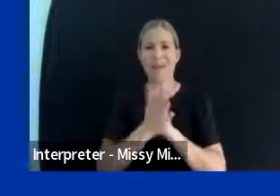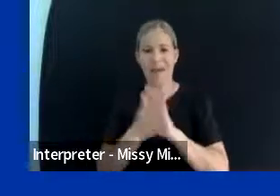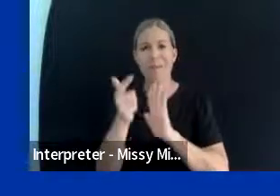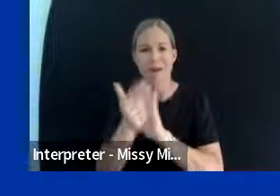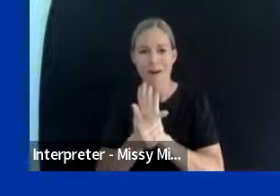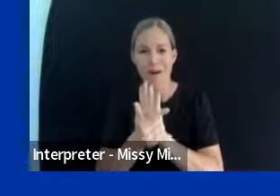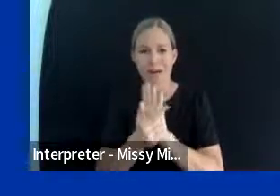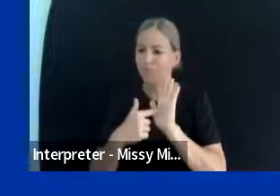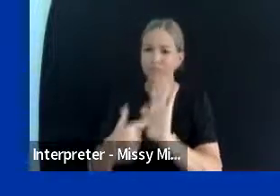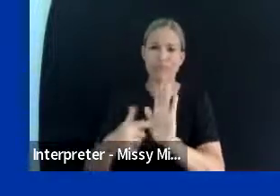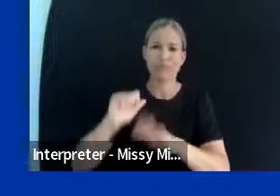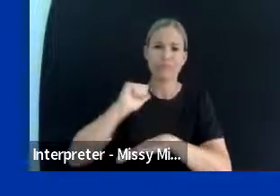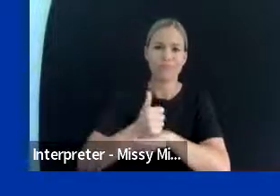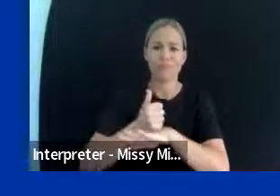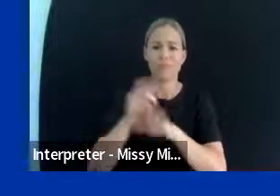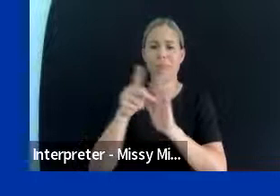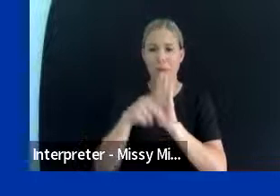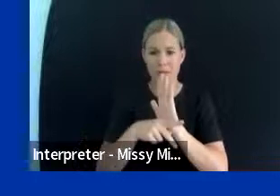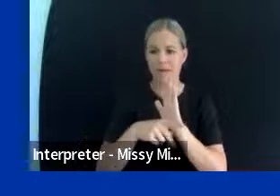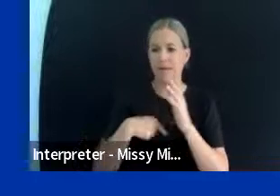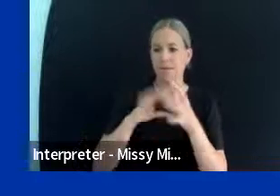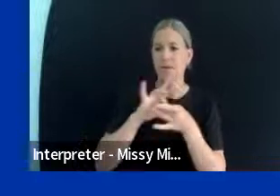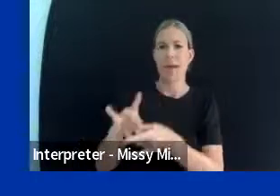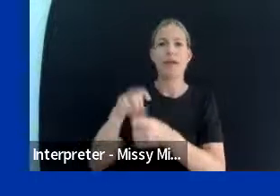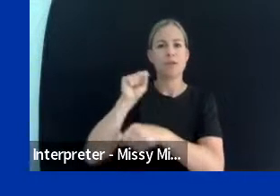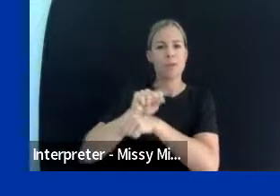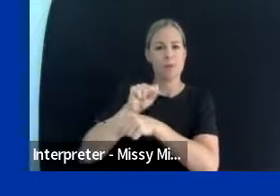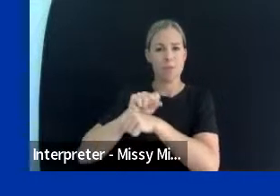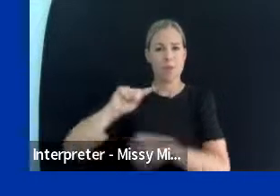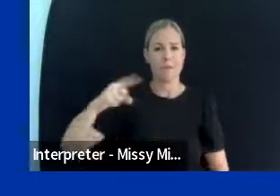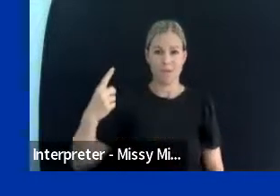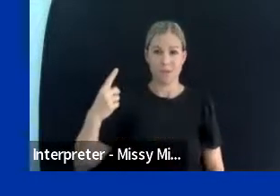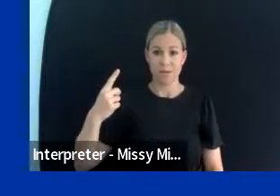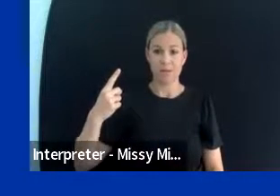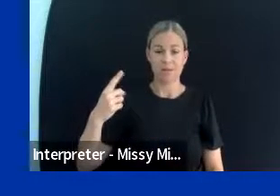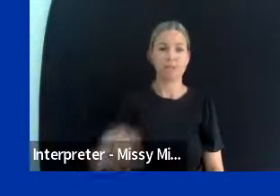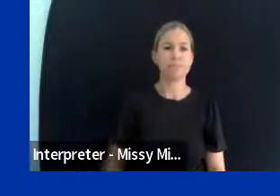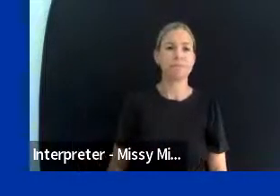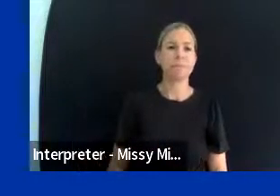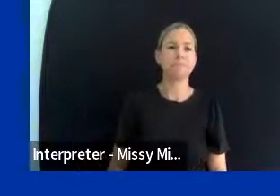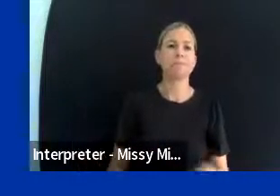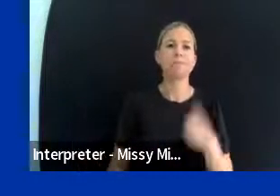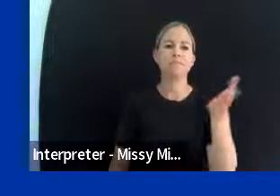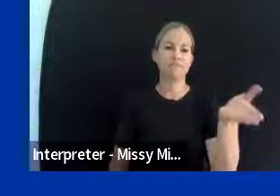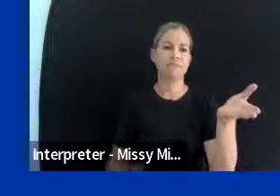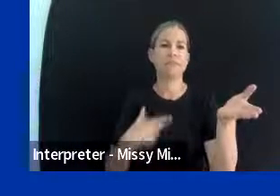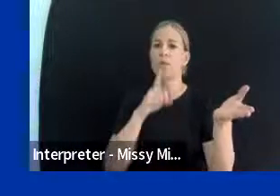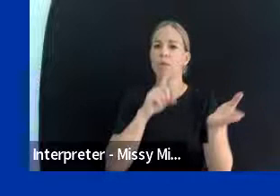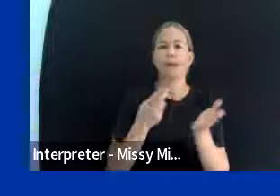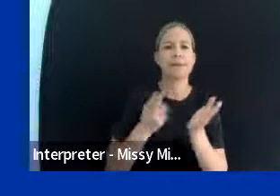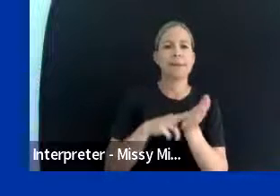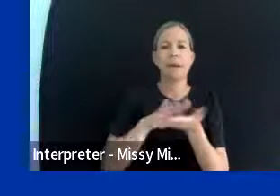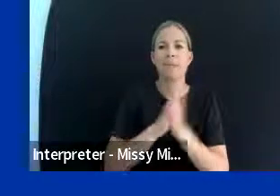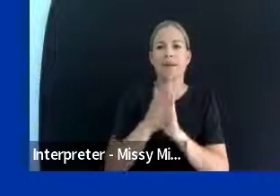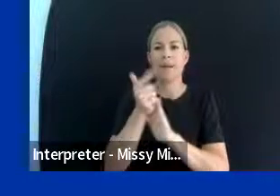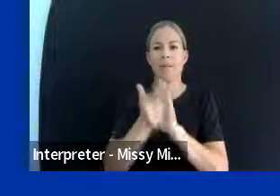legislation all across the country around employment first and setting employment as that priority service option. In fact, it was signed into law here